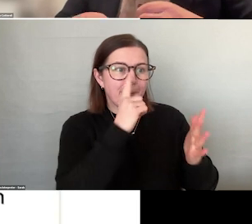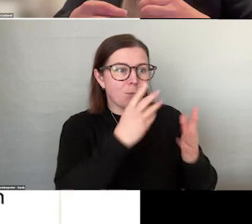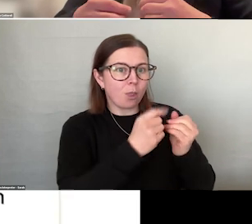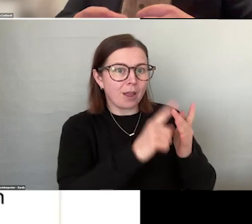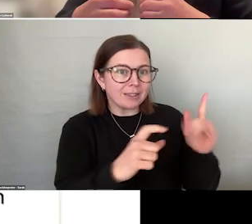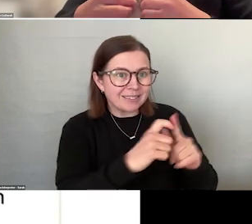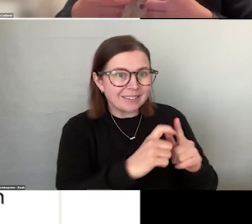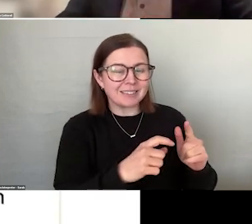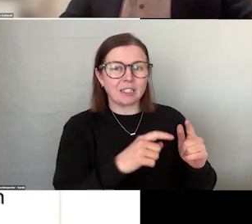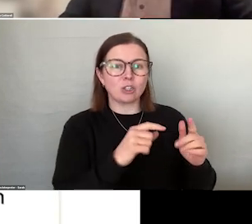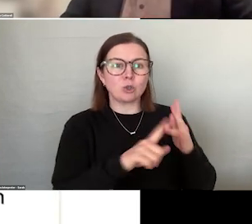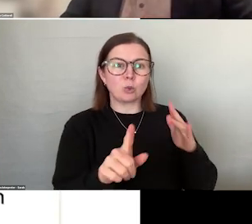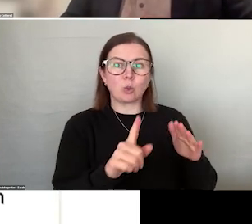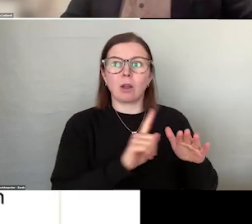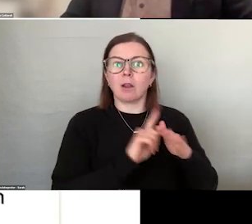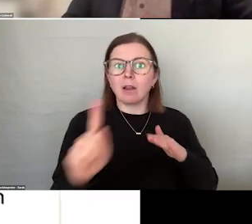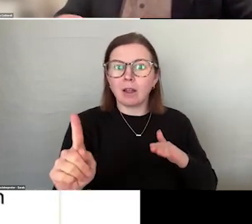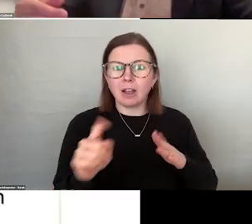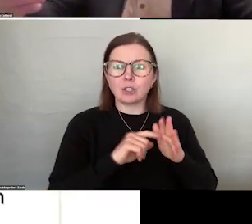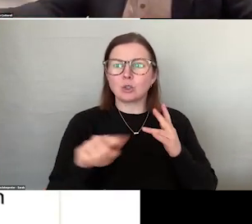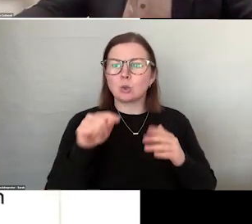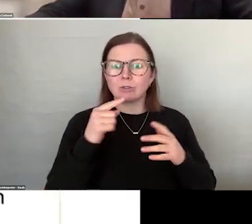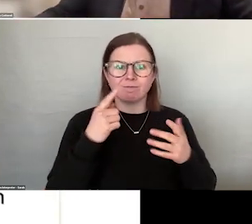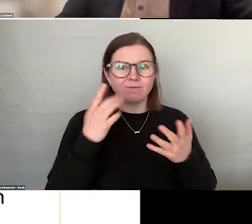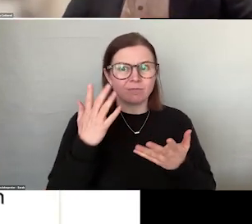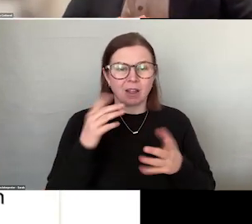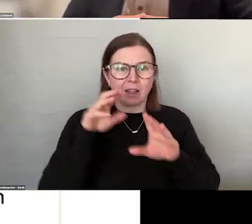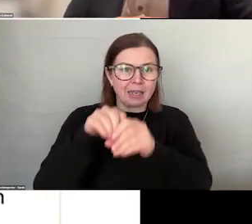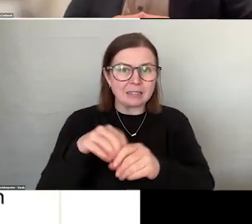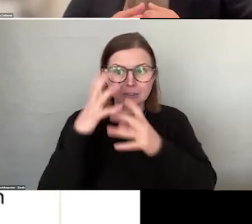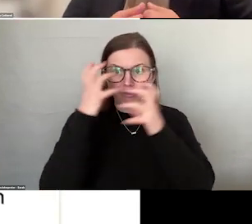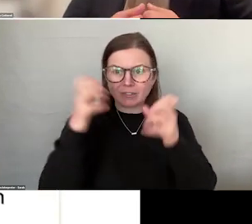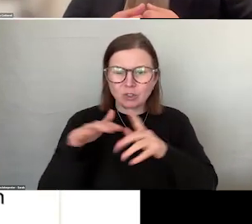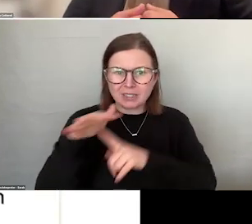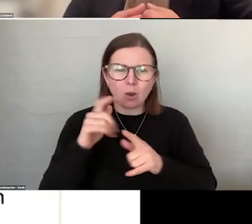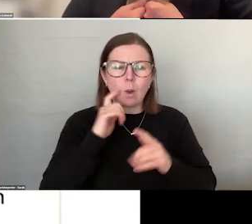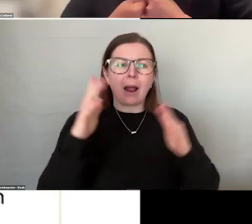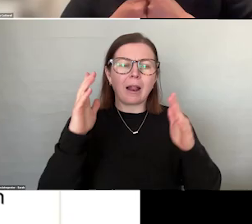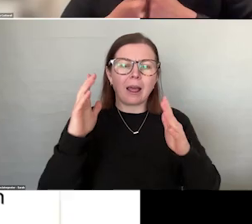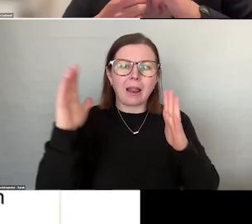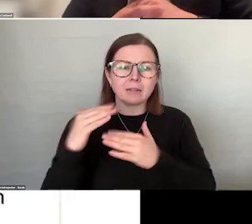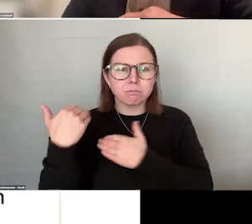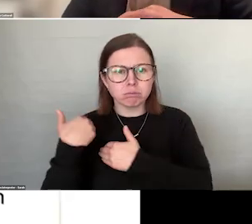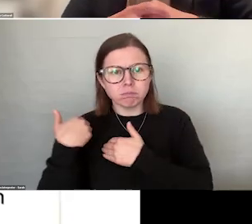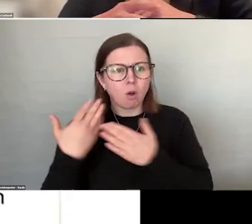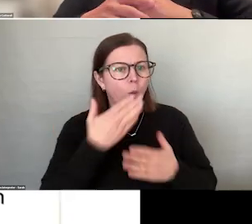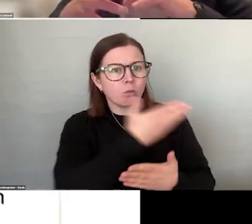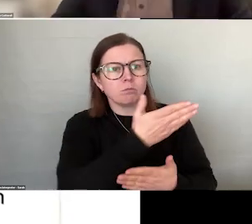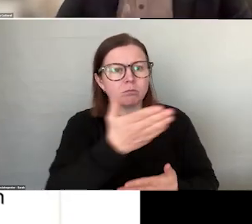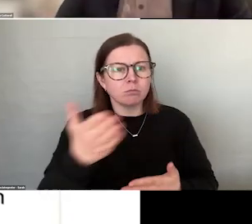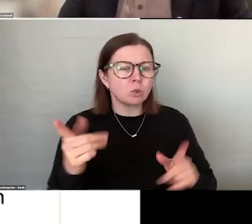present to these stressful settings, to reduce the burden on carers and supporters.